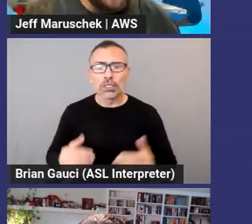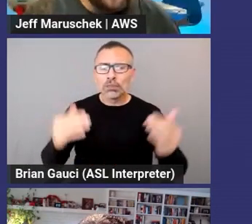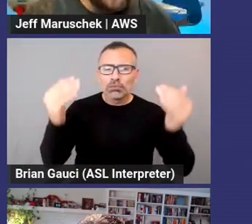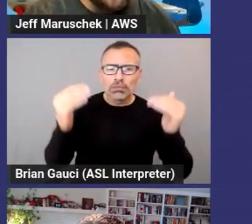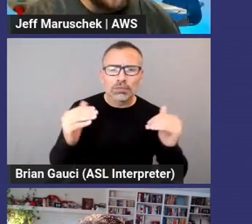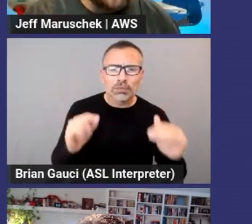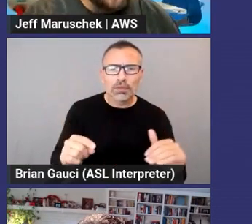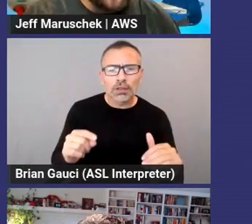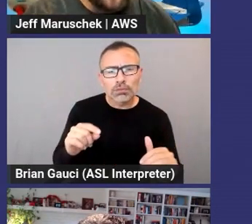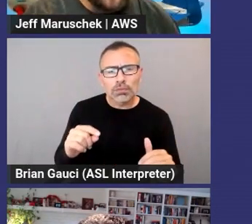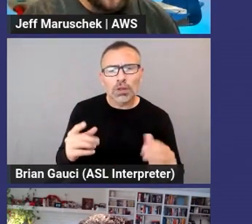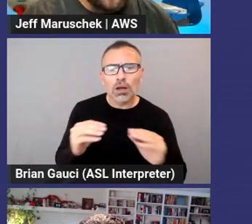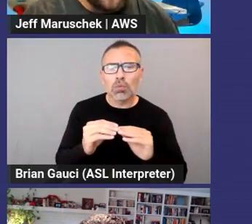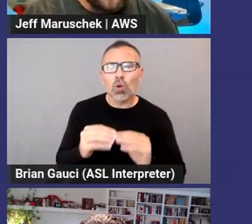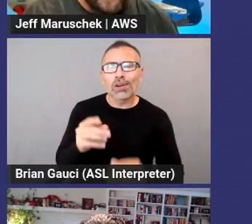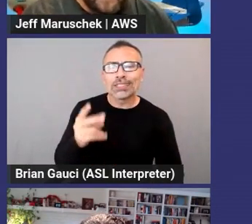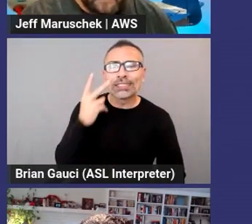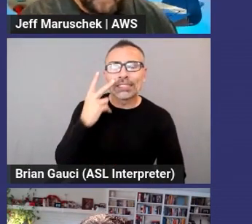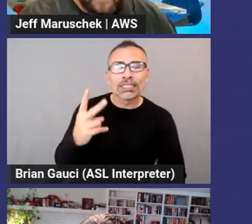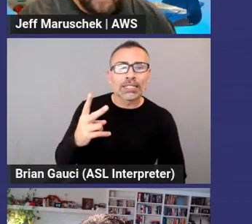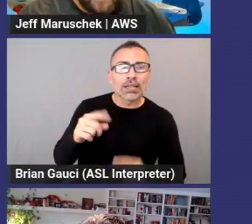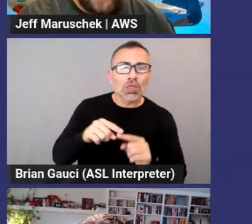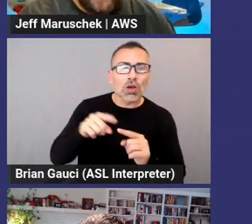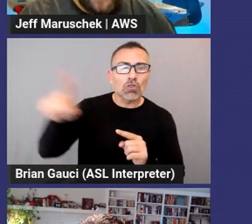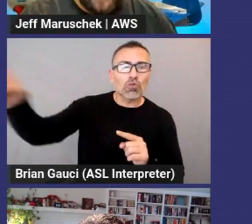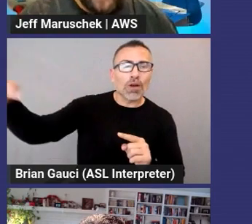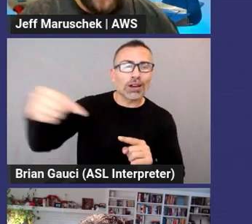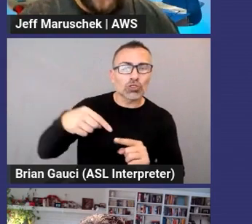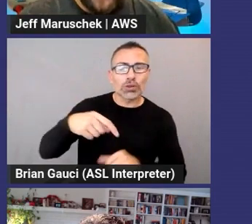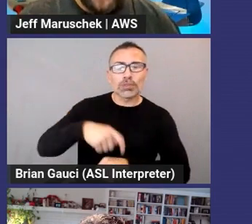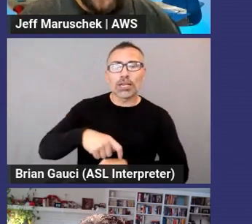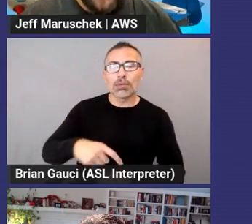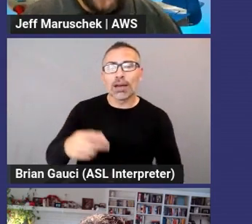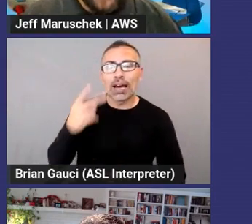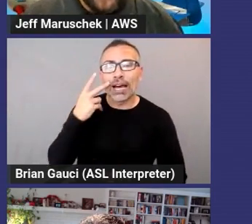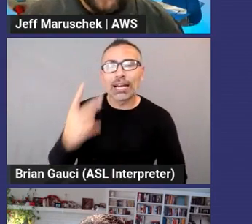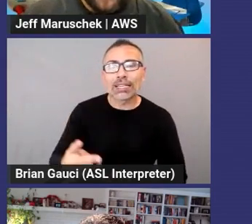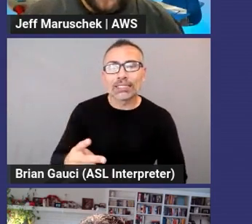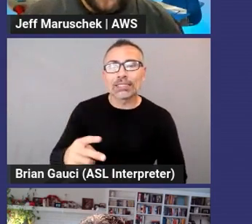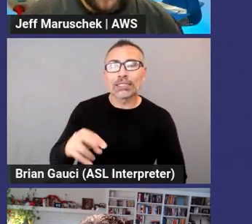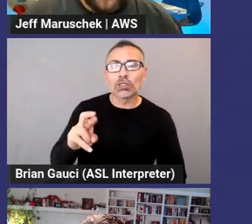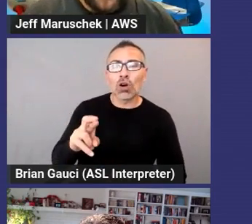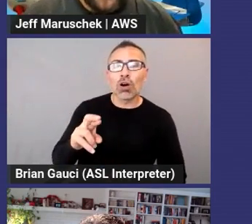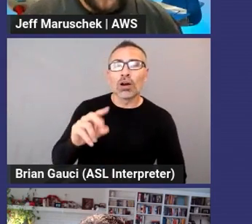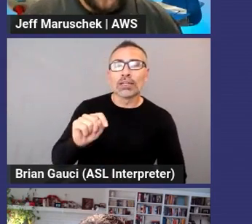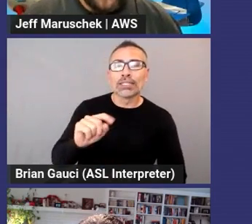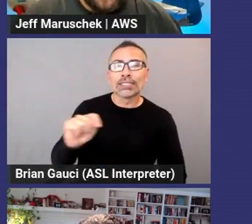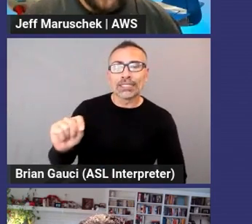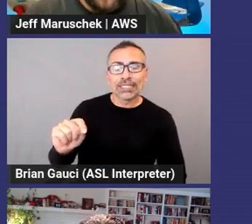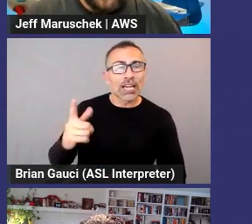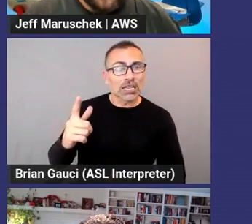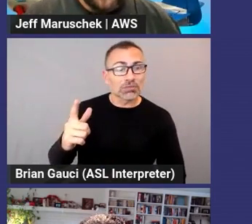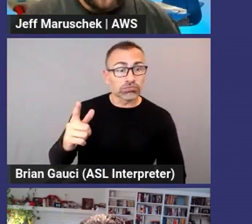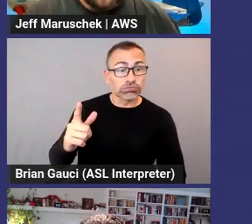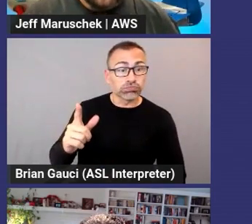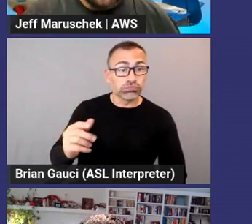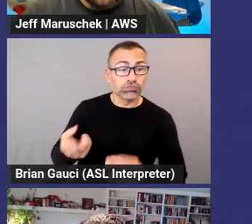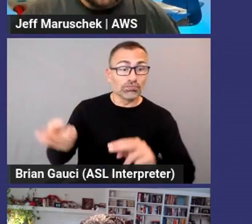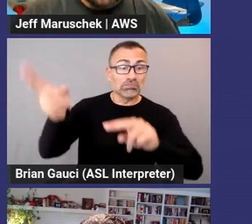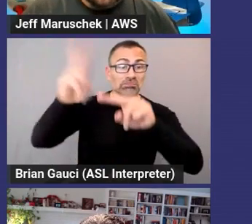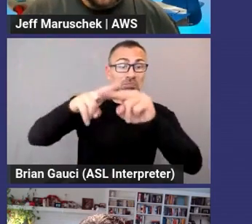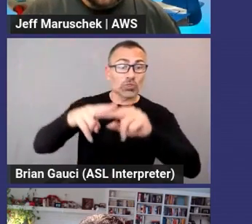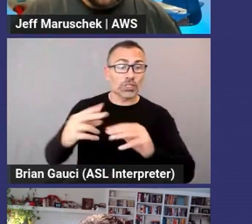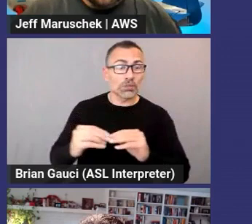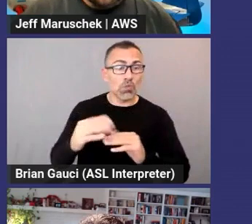and further look at the round trip time. So I can see that the RTT has gone up. It's more than the usual. I can look at